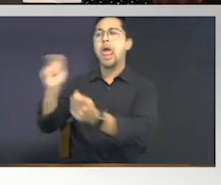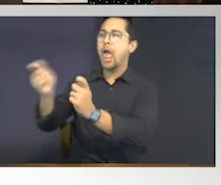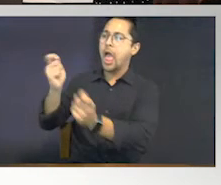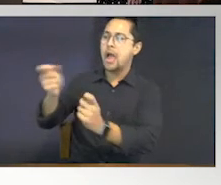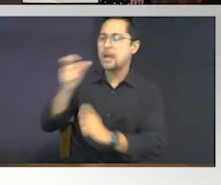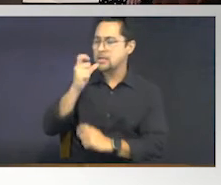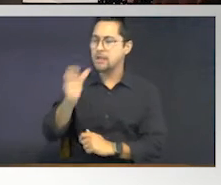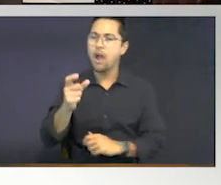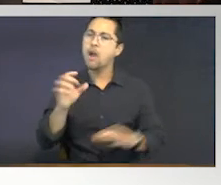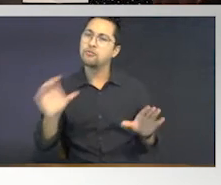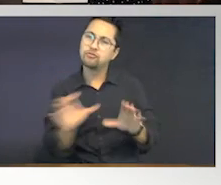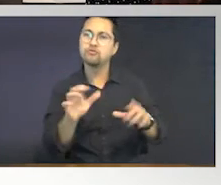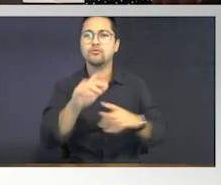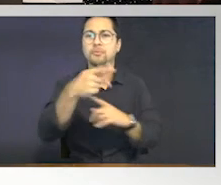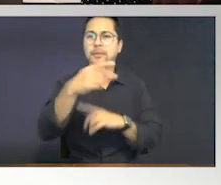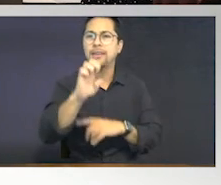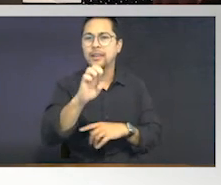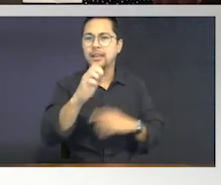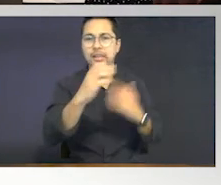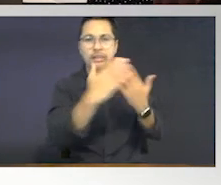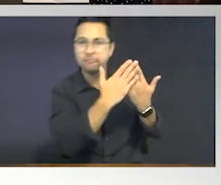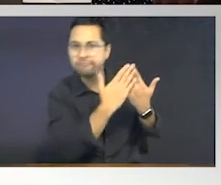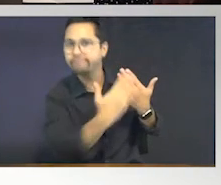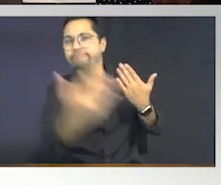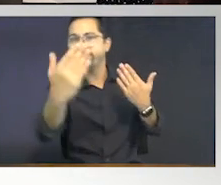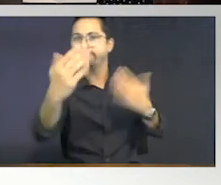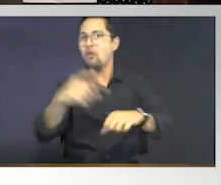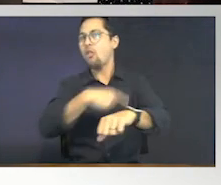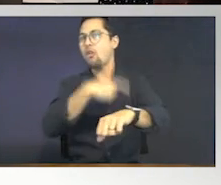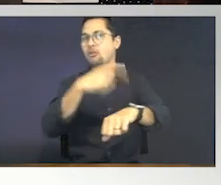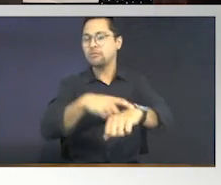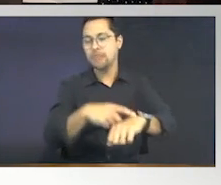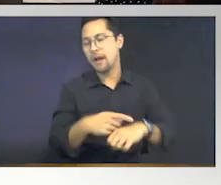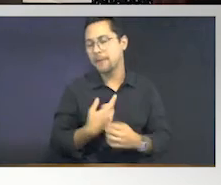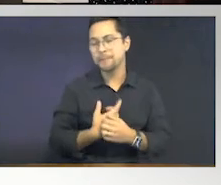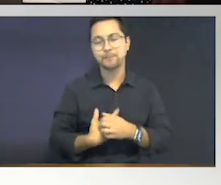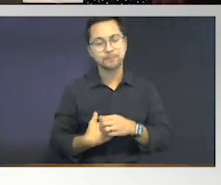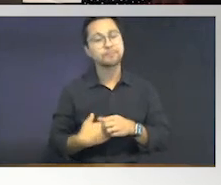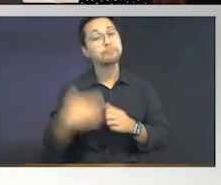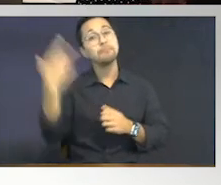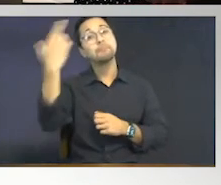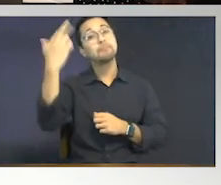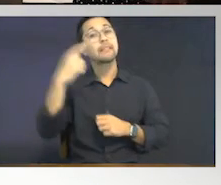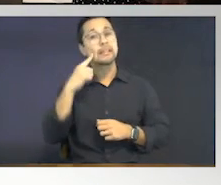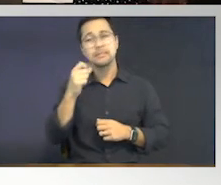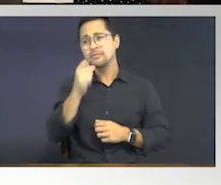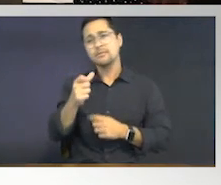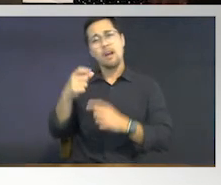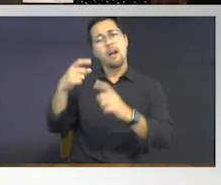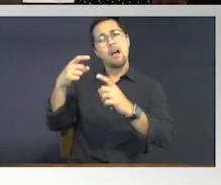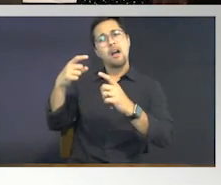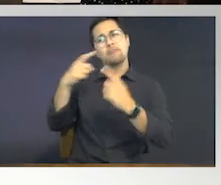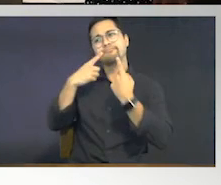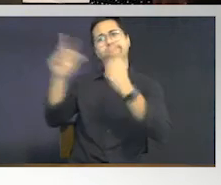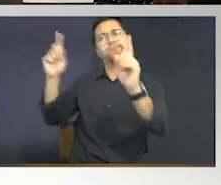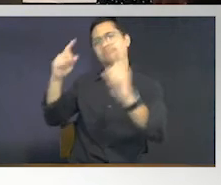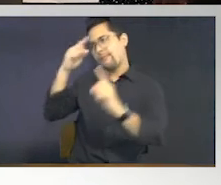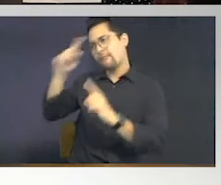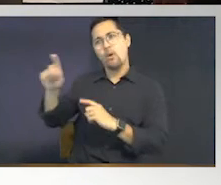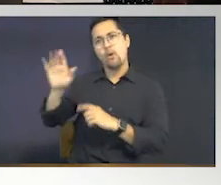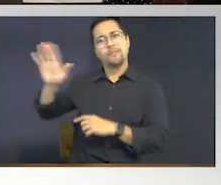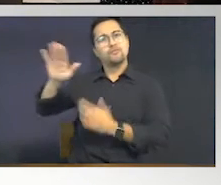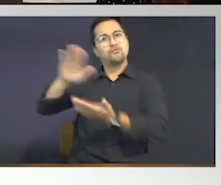do PE for a long time after that in school, because it was counterproductive to the rest of the school